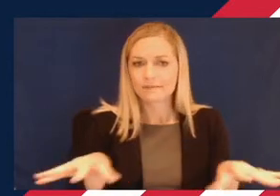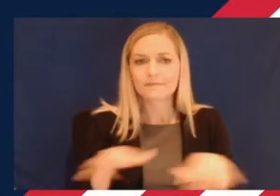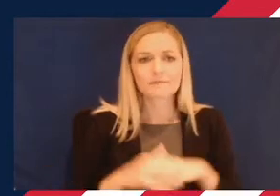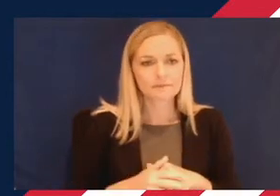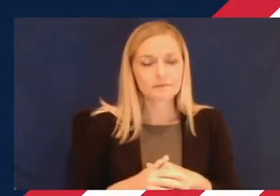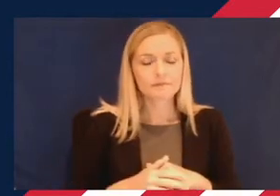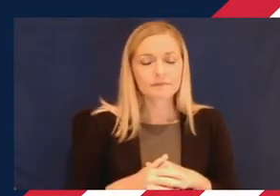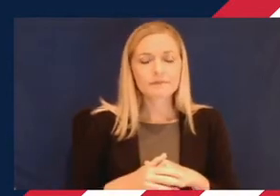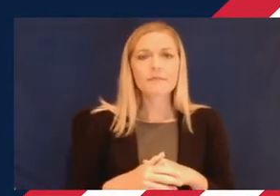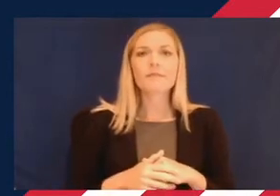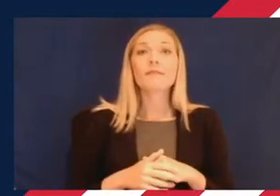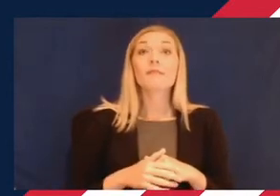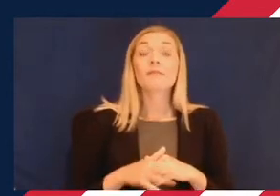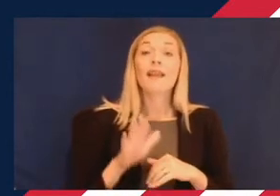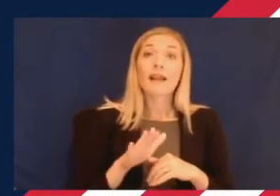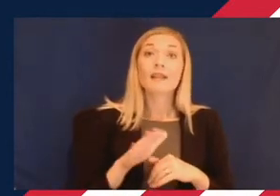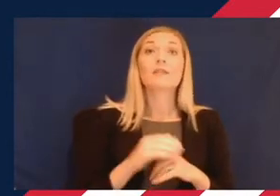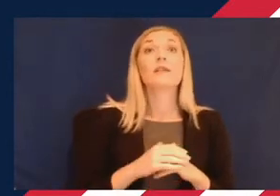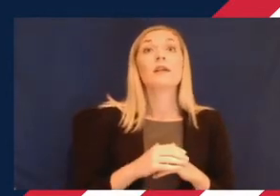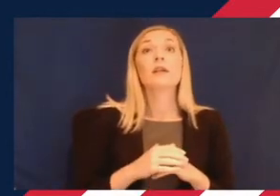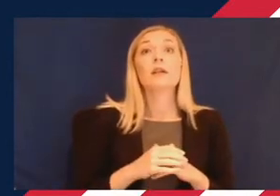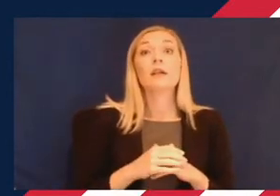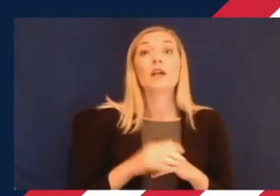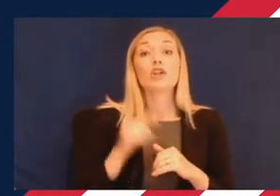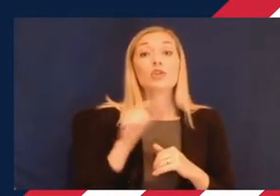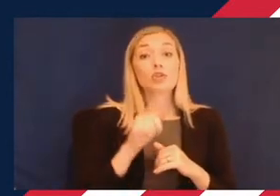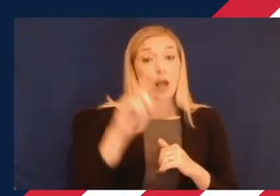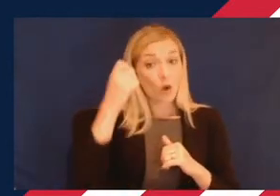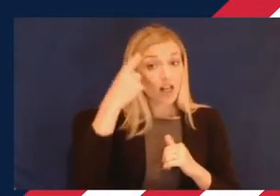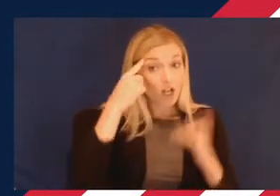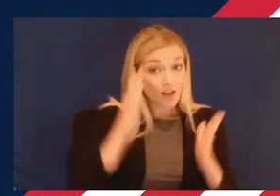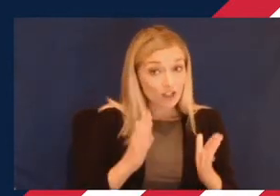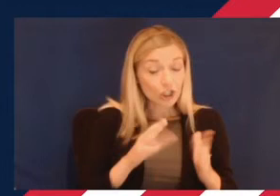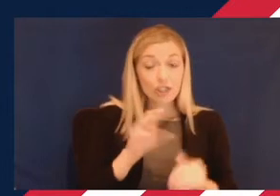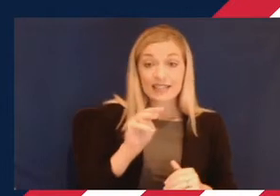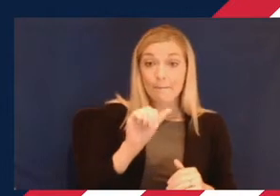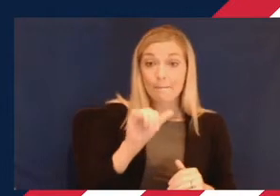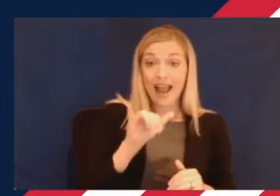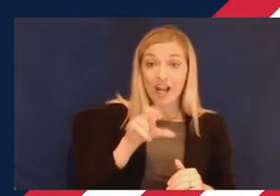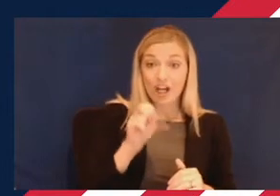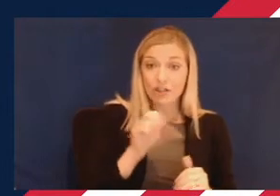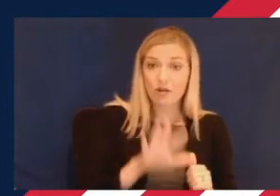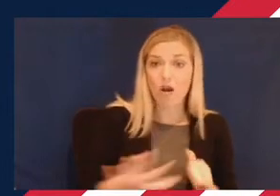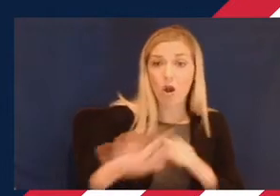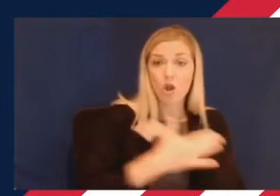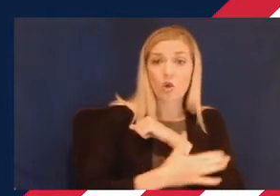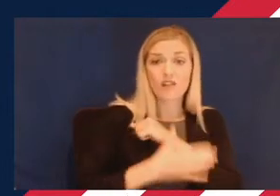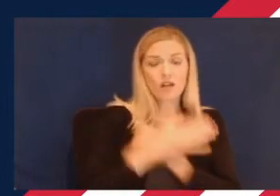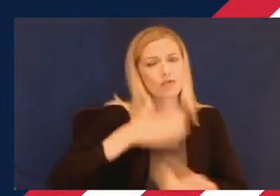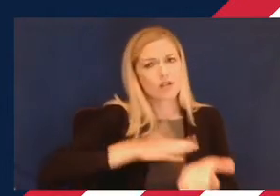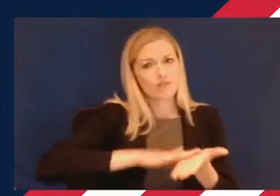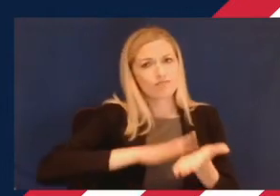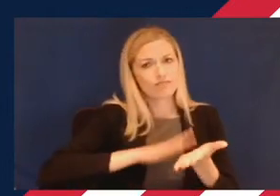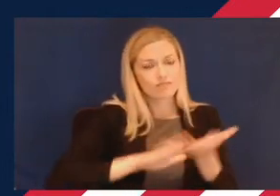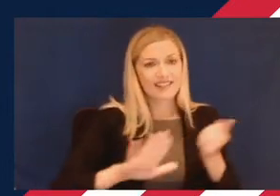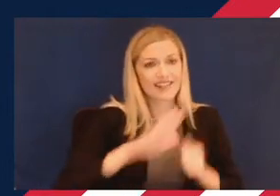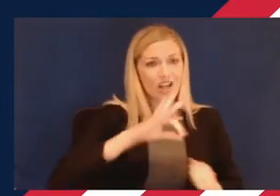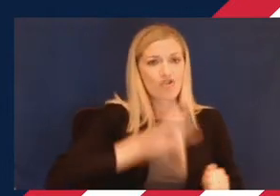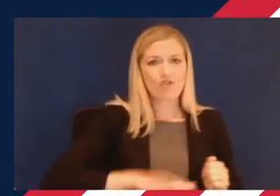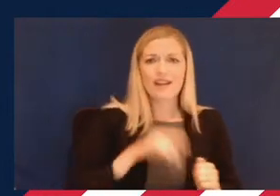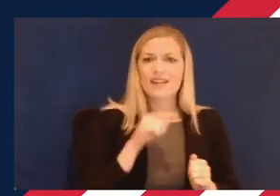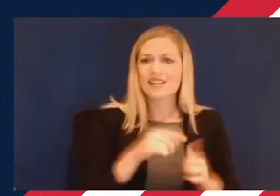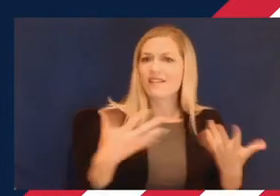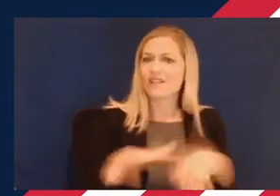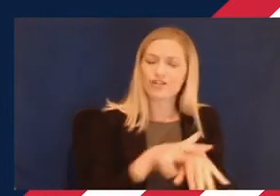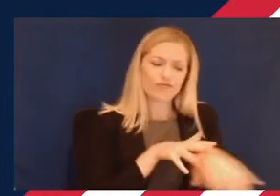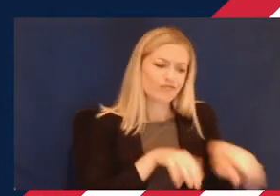and to their credit, governors and mayors across the country have stepped up in ways that we've never prepared them to do before, because